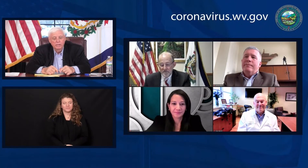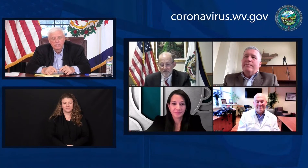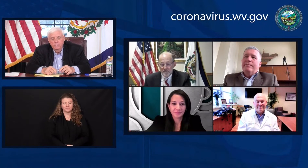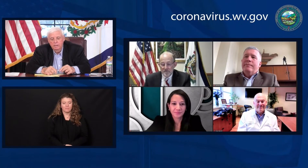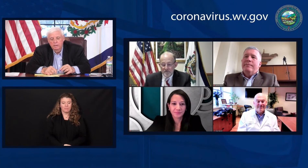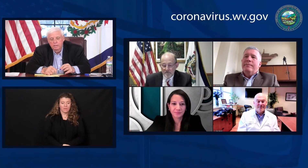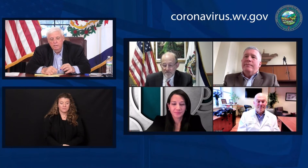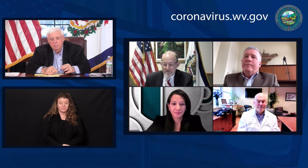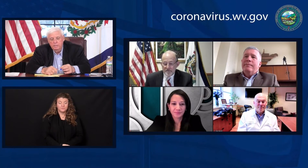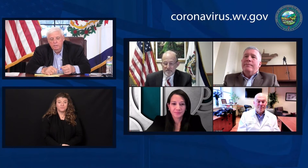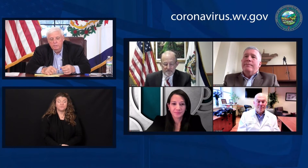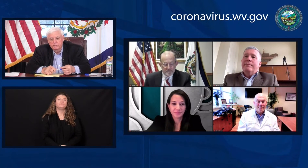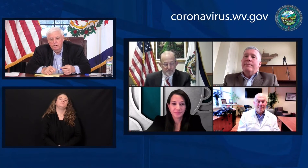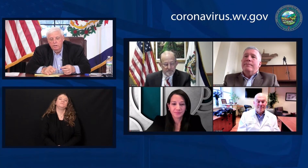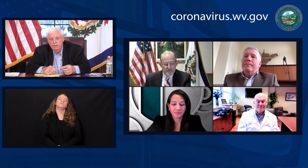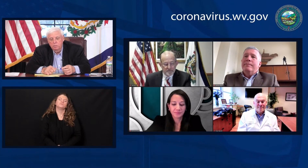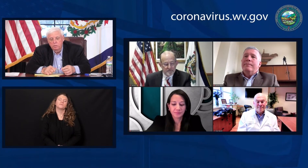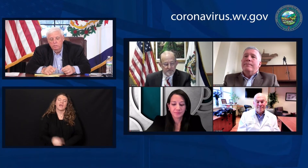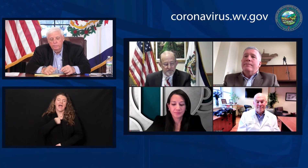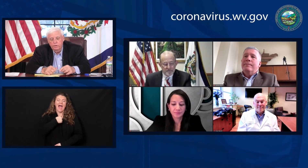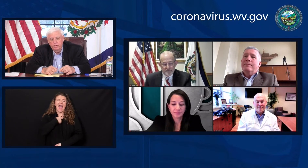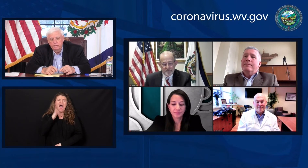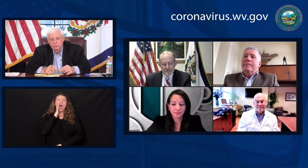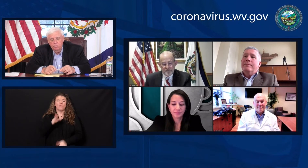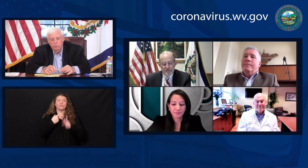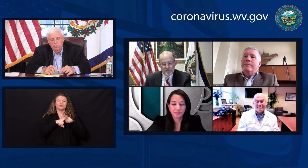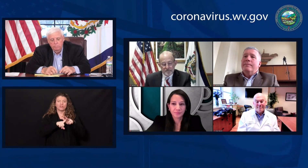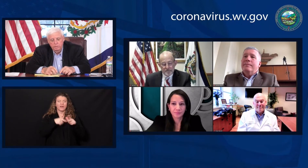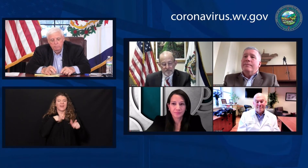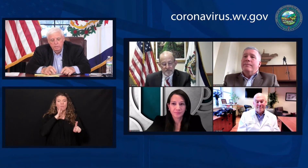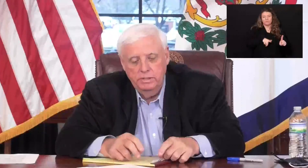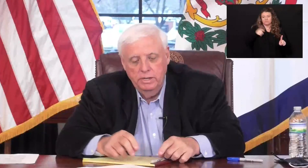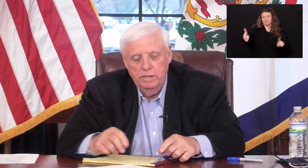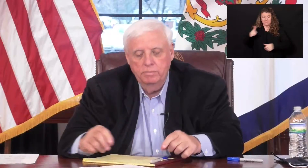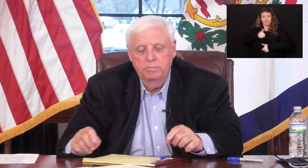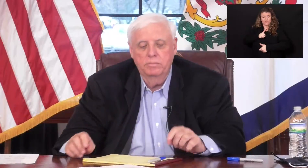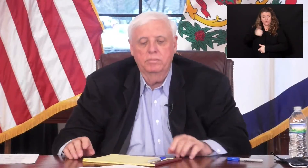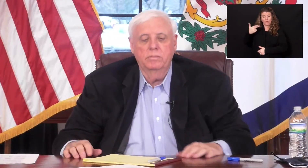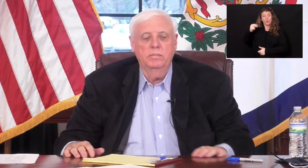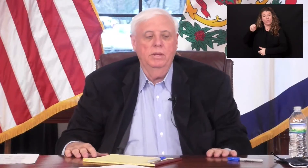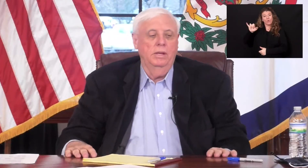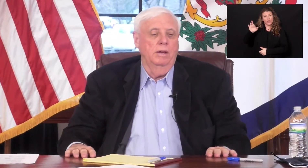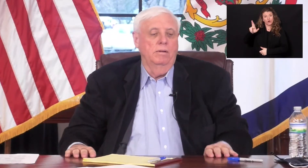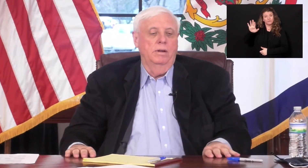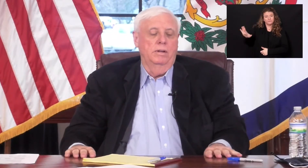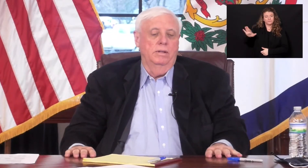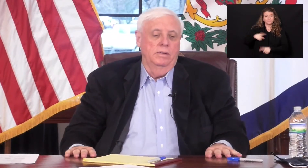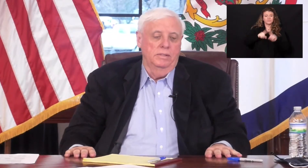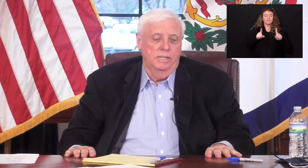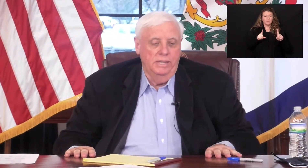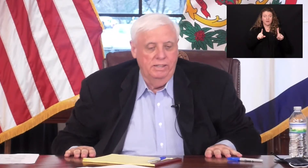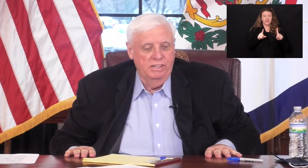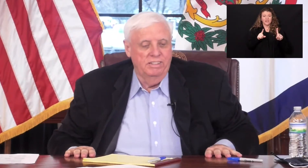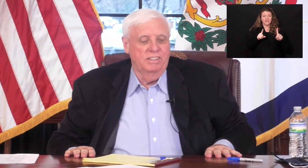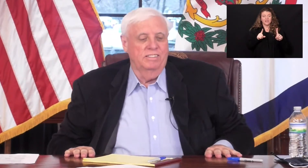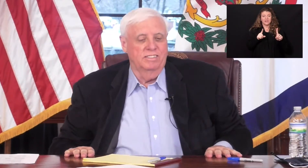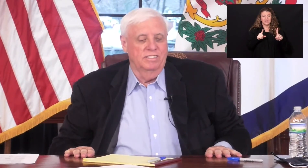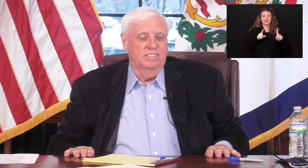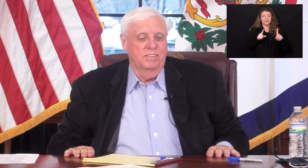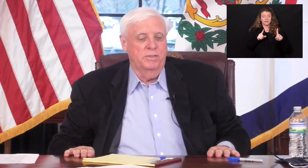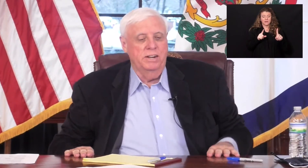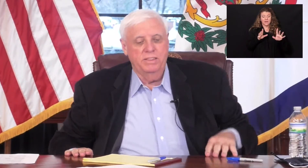Okay, Kenny, let me start, and then I'm going to defer to General Hoyer. But you know, Kenny,